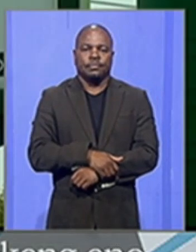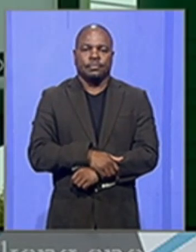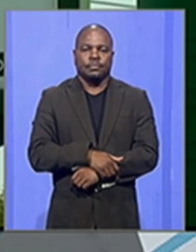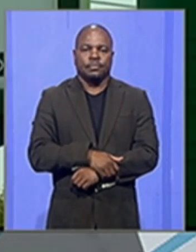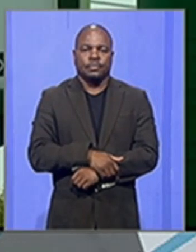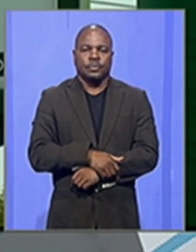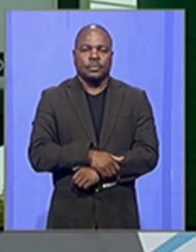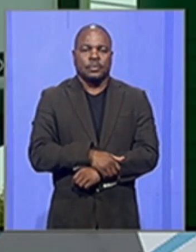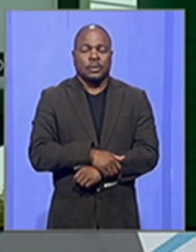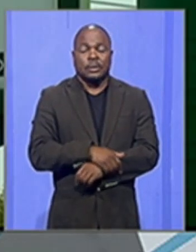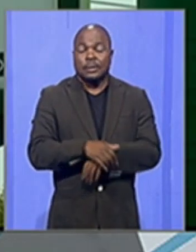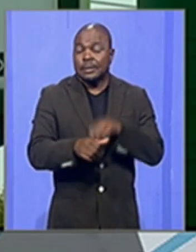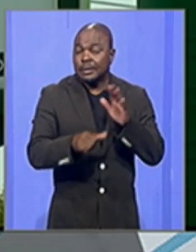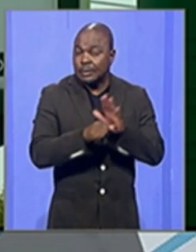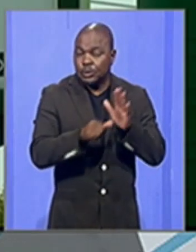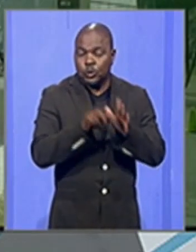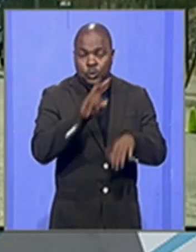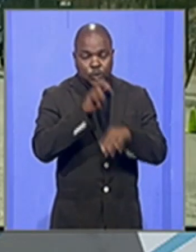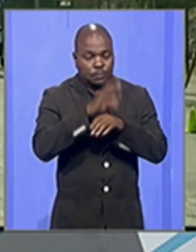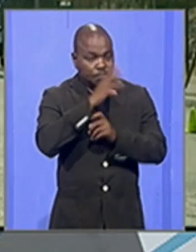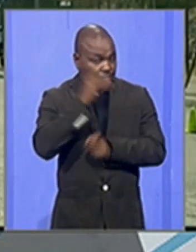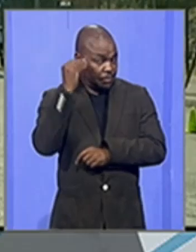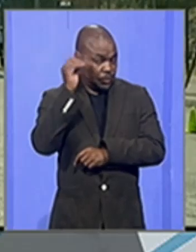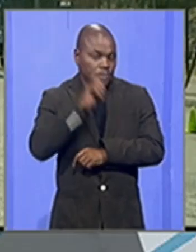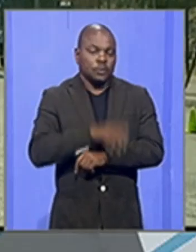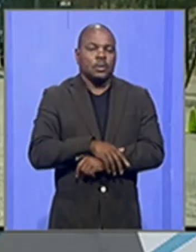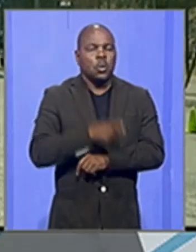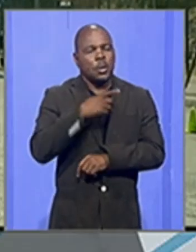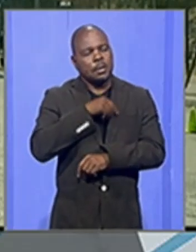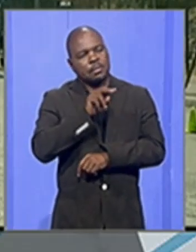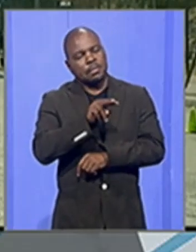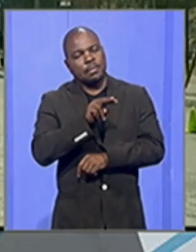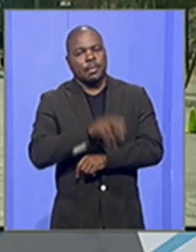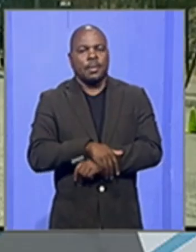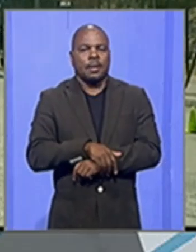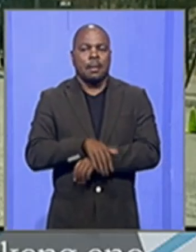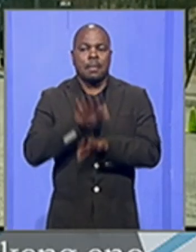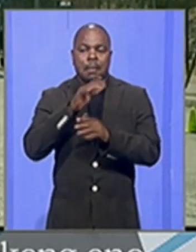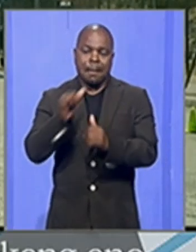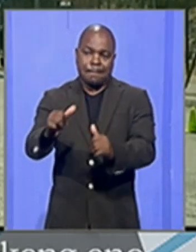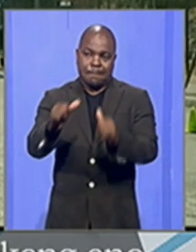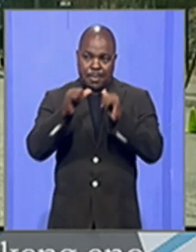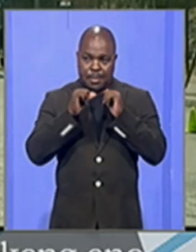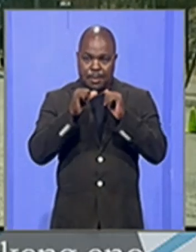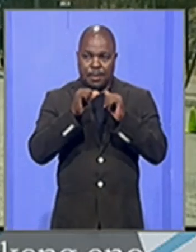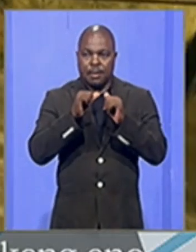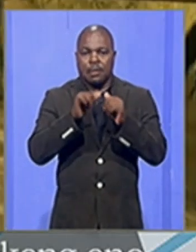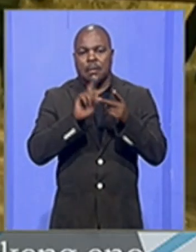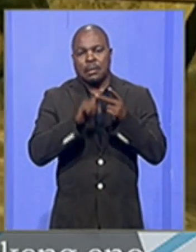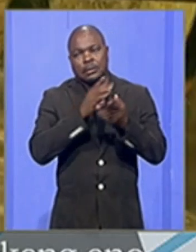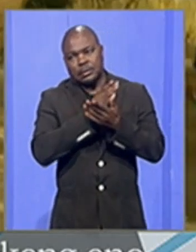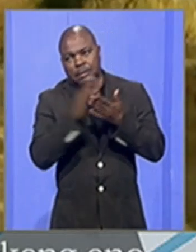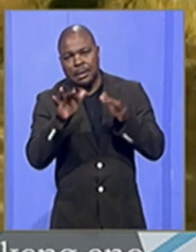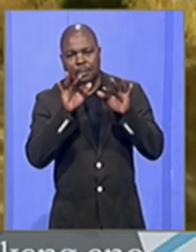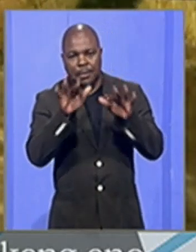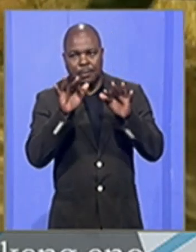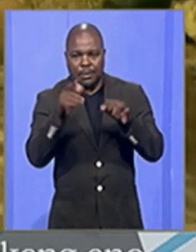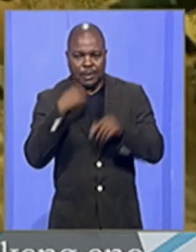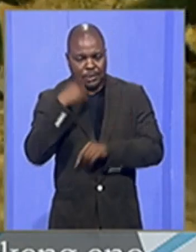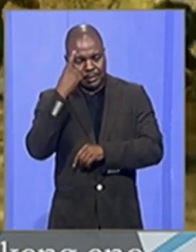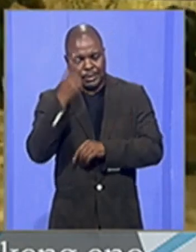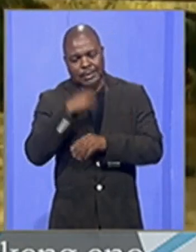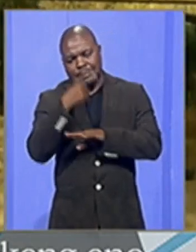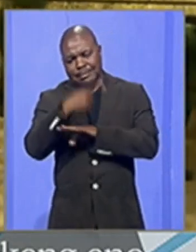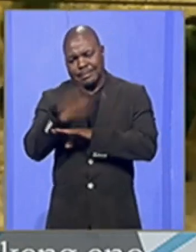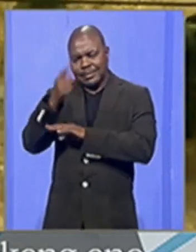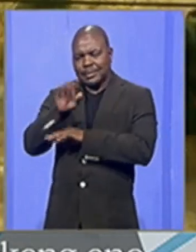Something that is very critical to note is that we have observed that during the return, some of the individuals avoid going into Beitbridge